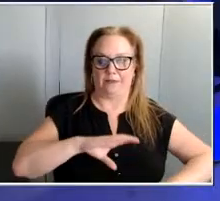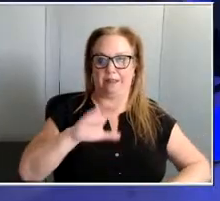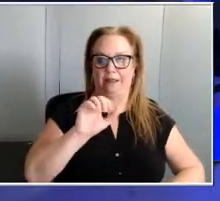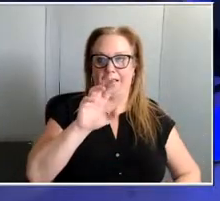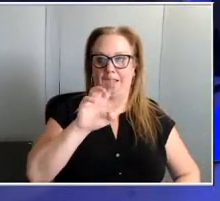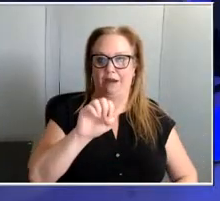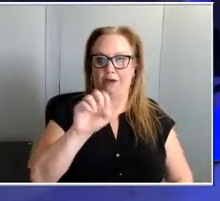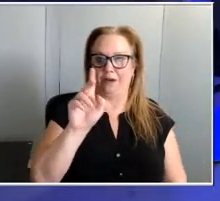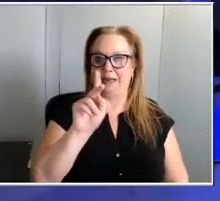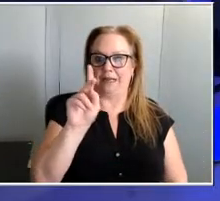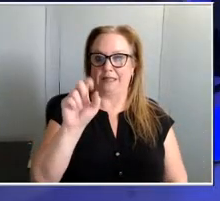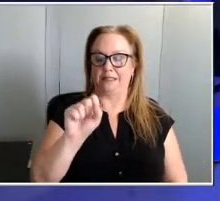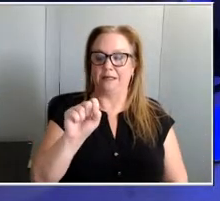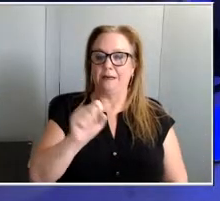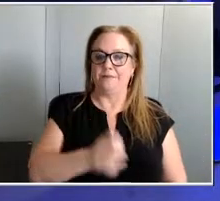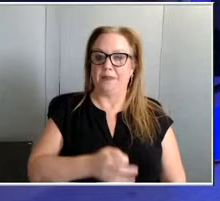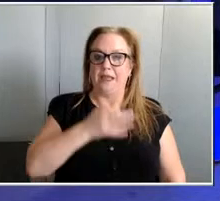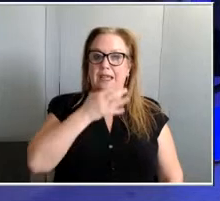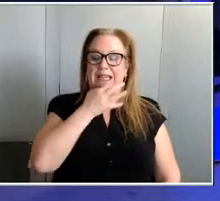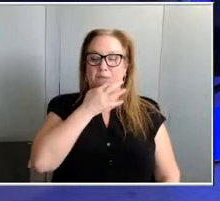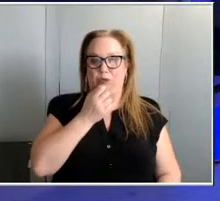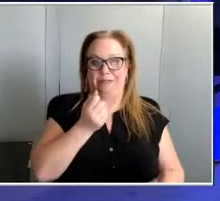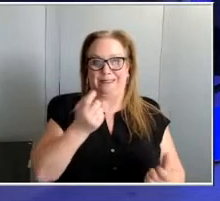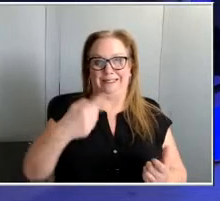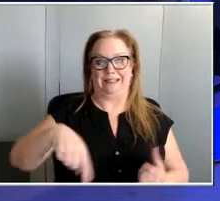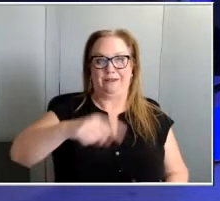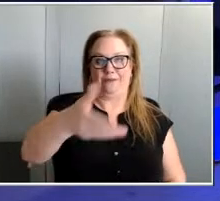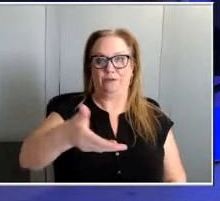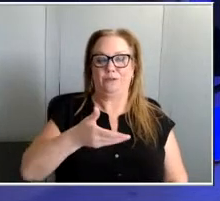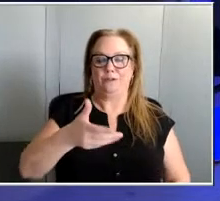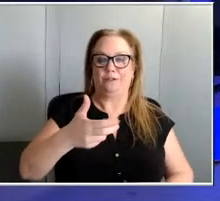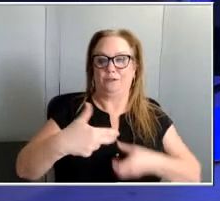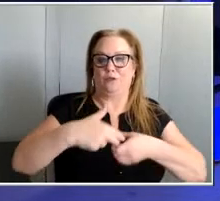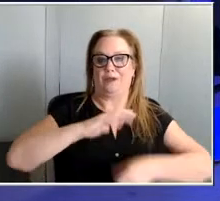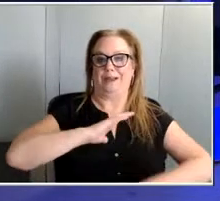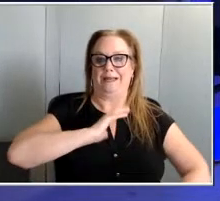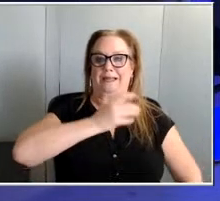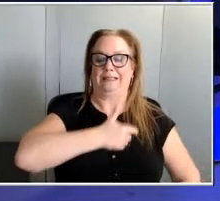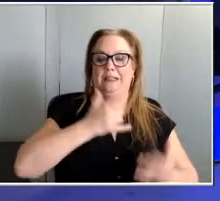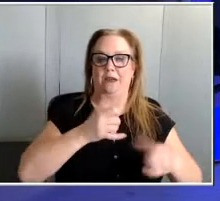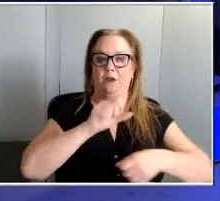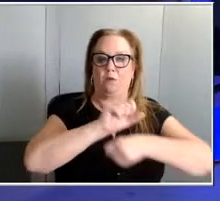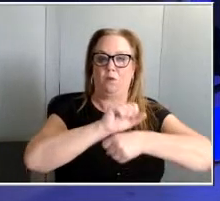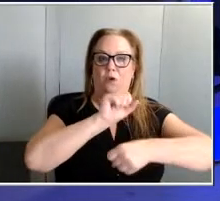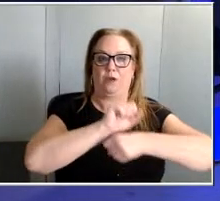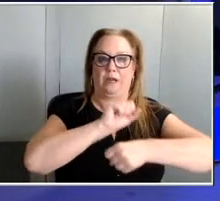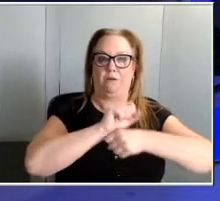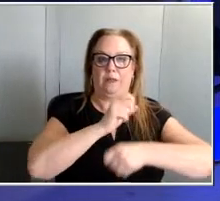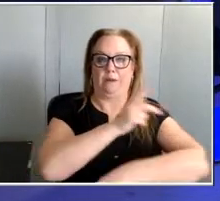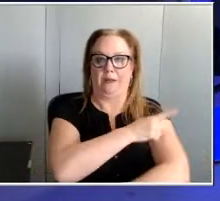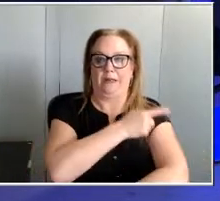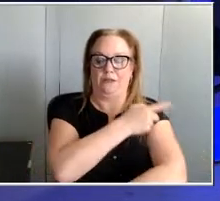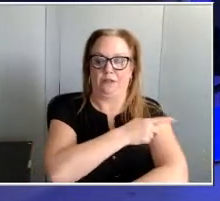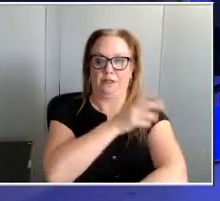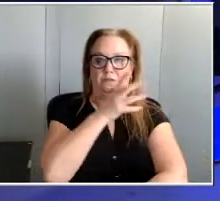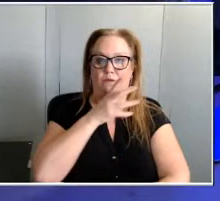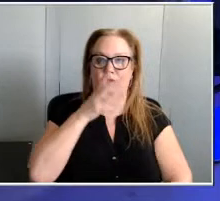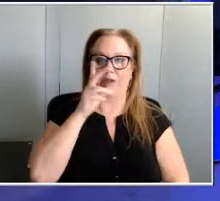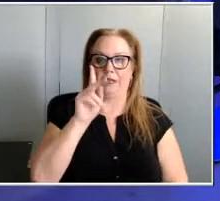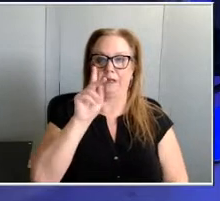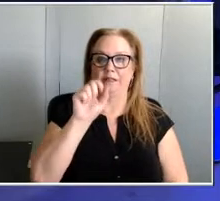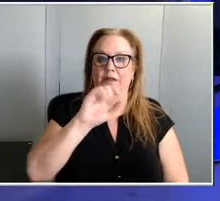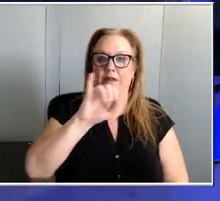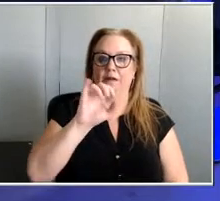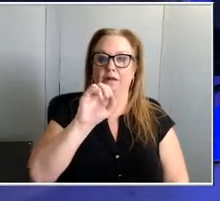Joining me today, we have experts who have spent decades working directly with patients in rural Kansas. Jody Smith is the Executive Director of the